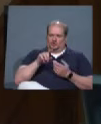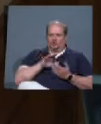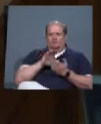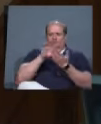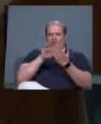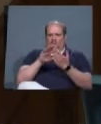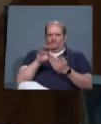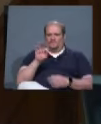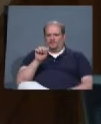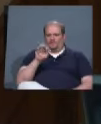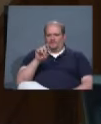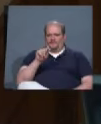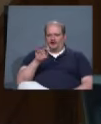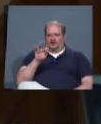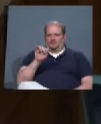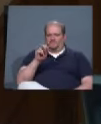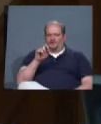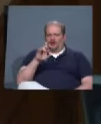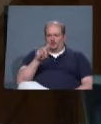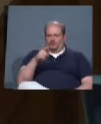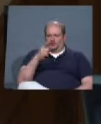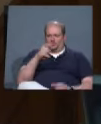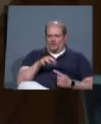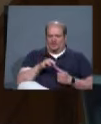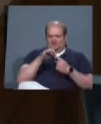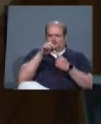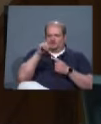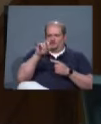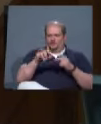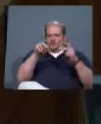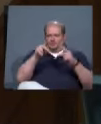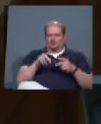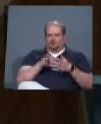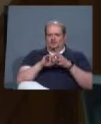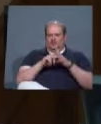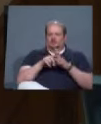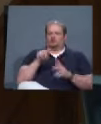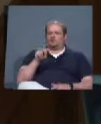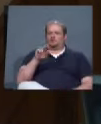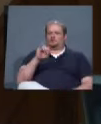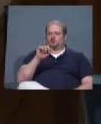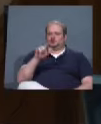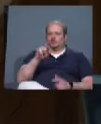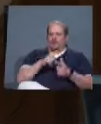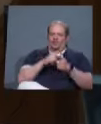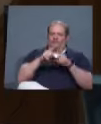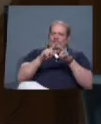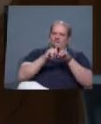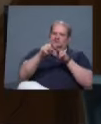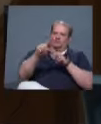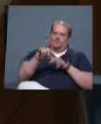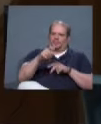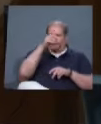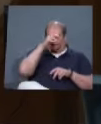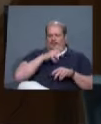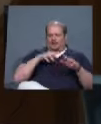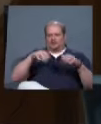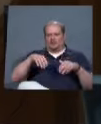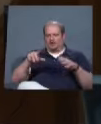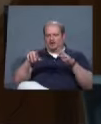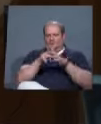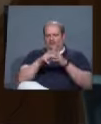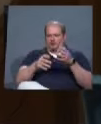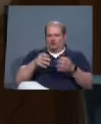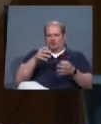before a fact finder. And the only exception to that is somebody that starts a trial and then absconds. This man has not appeared in